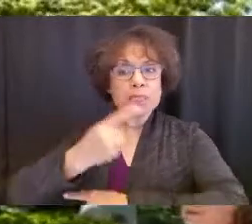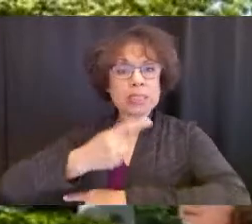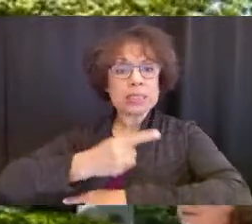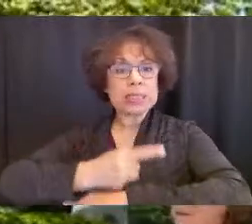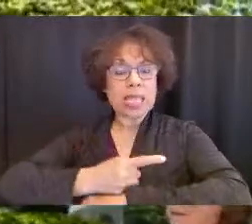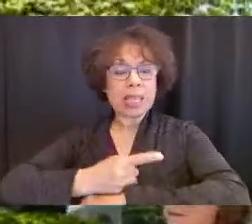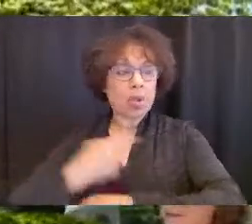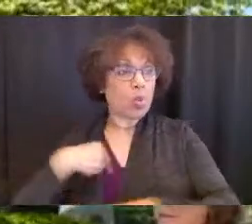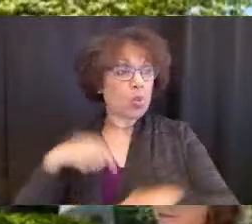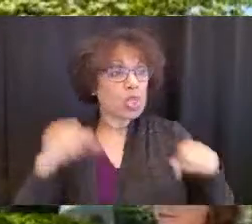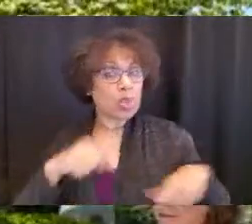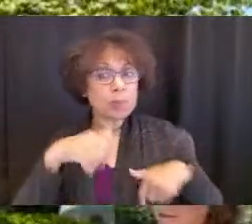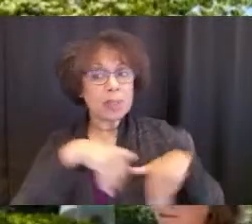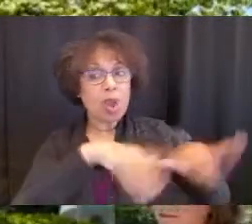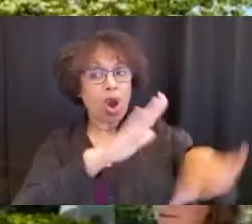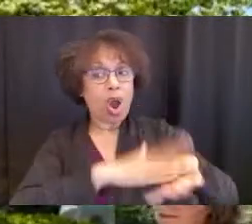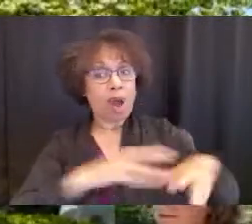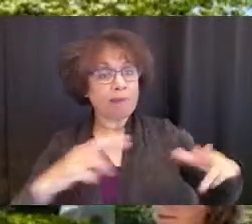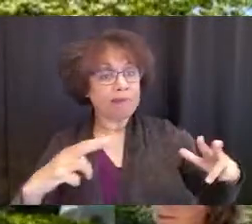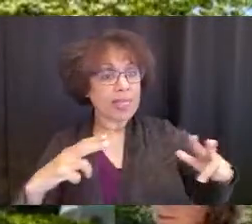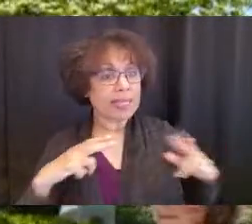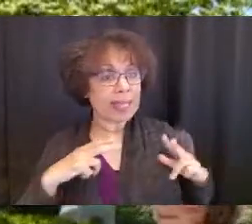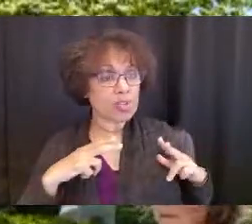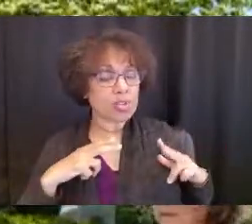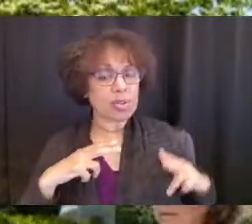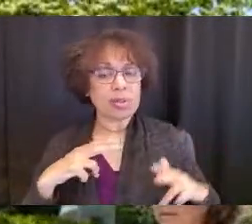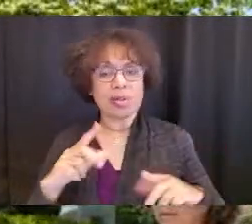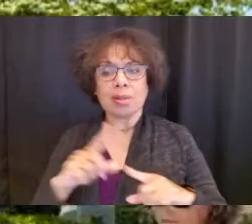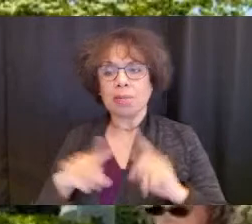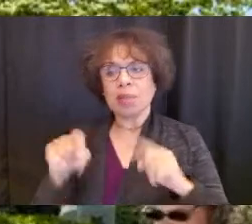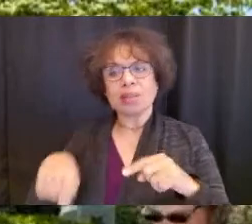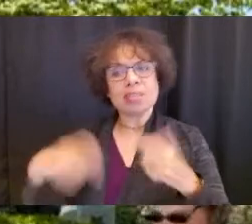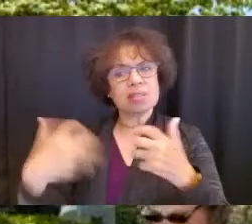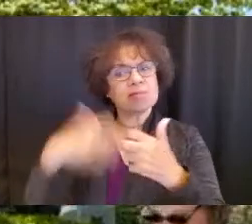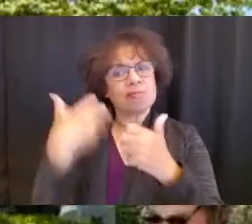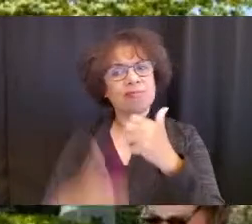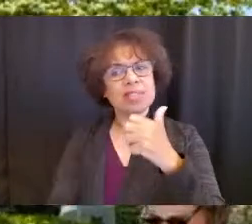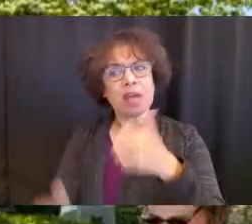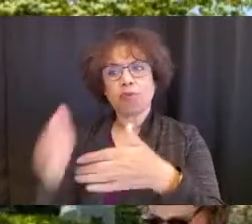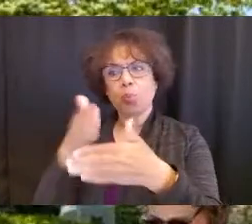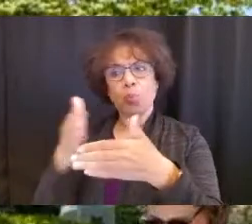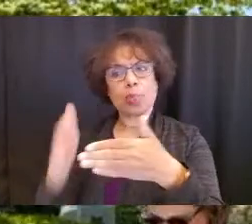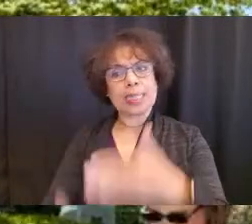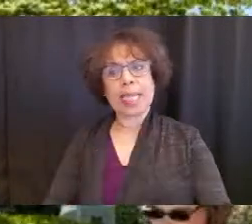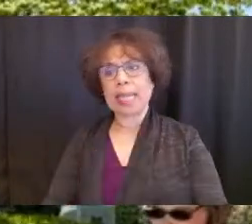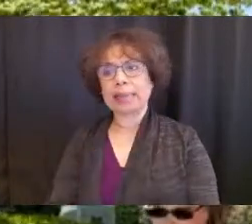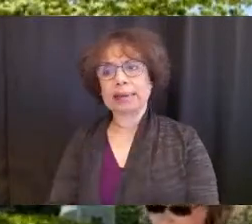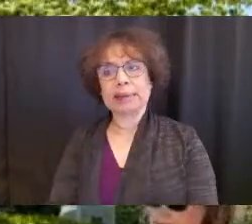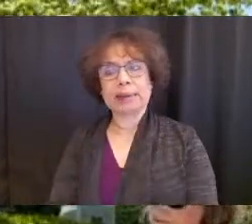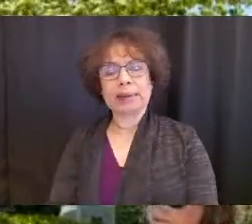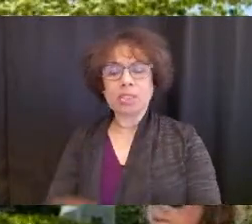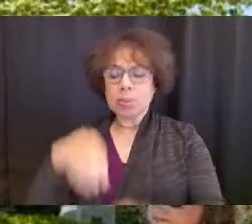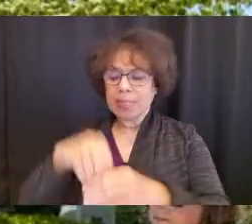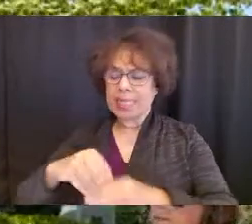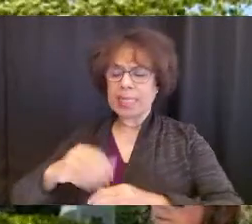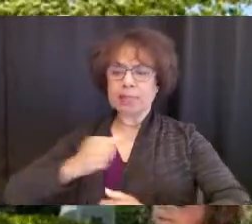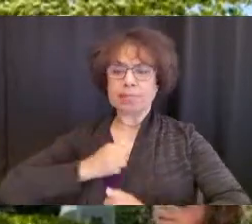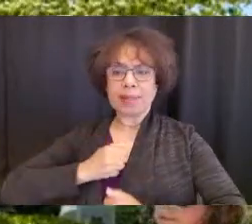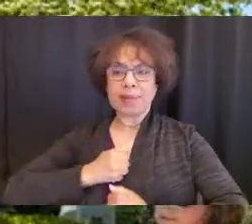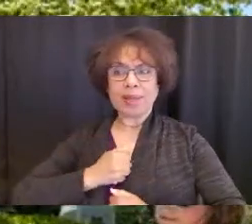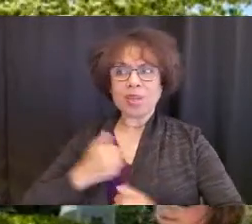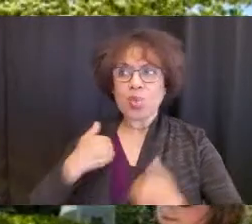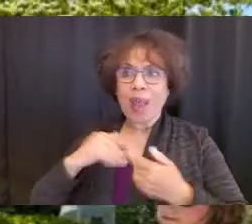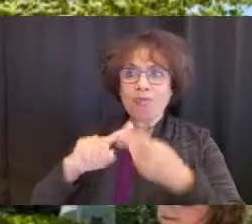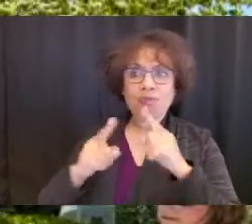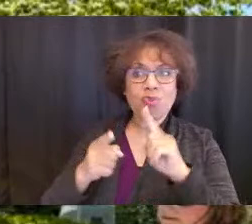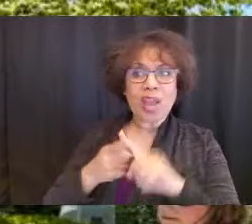vacation. It's a tough weekend to be in the military when you have friends that never